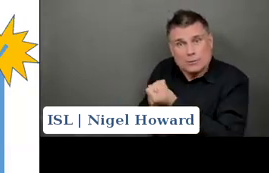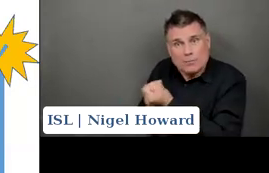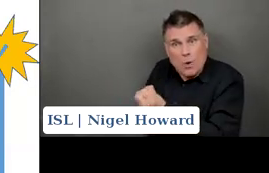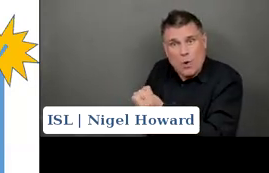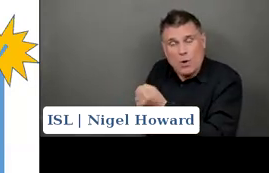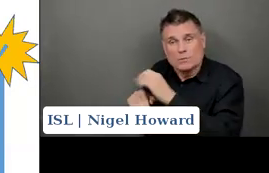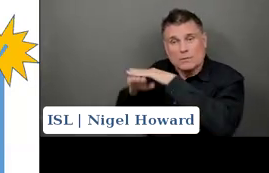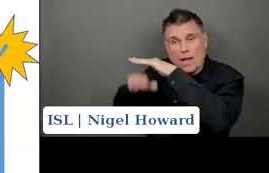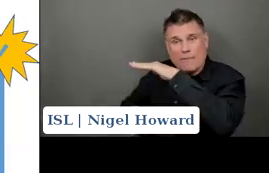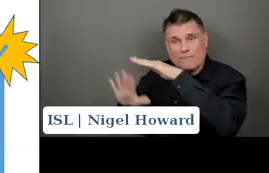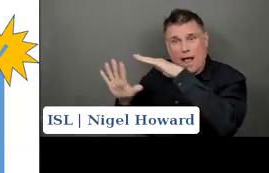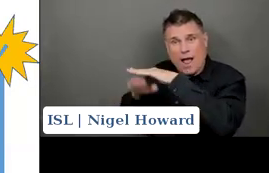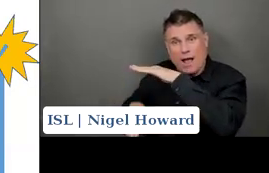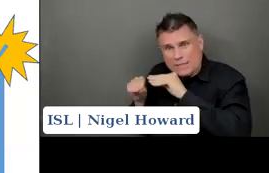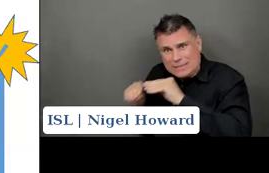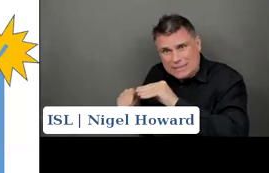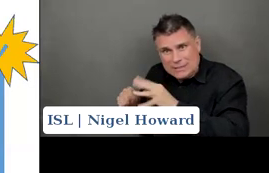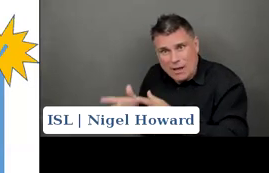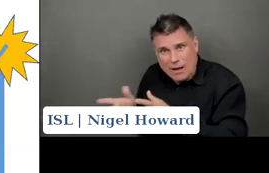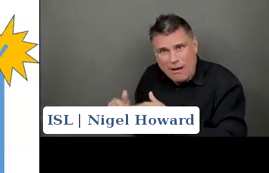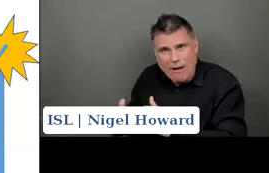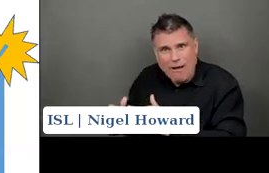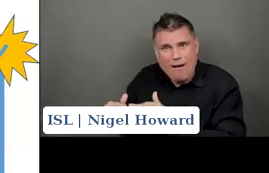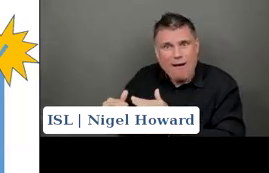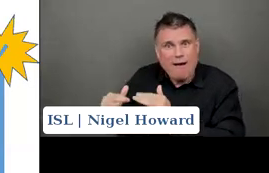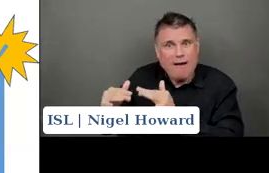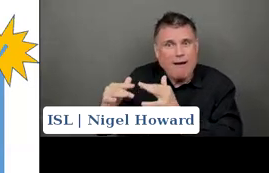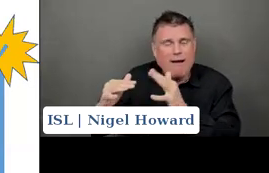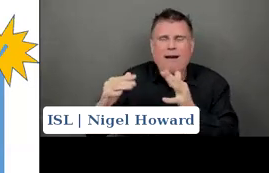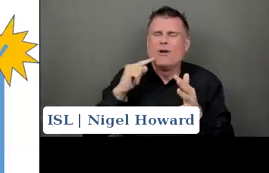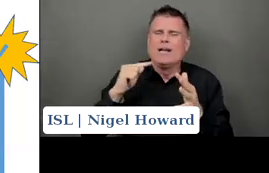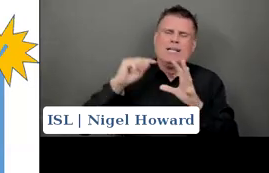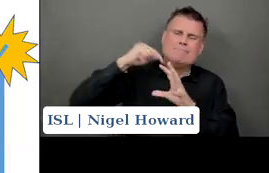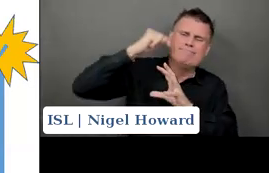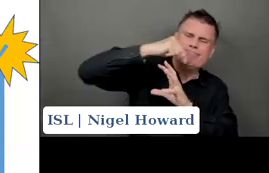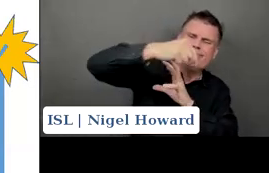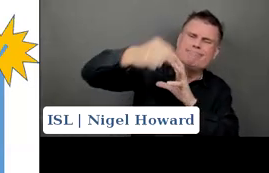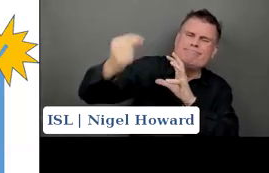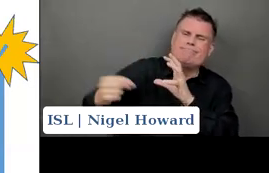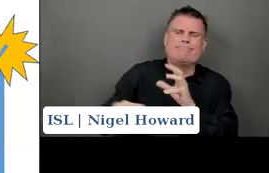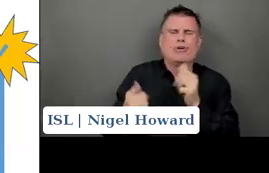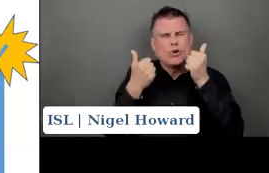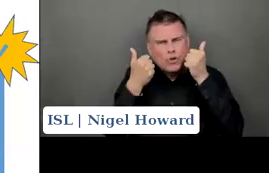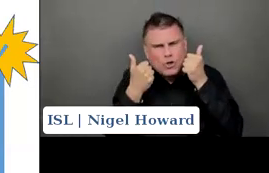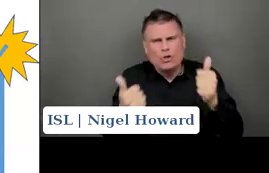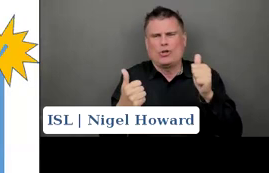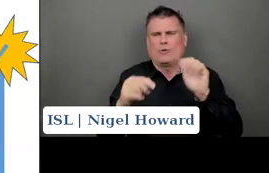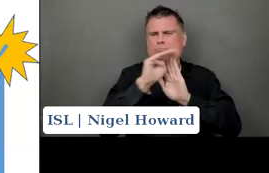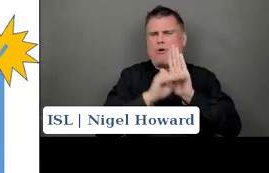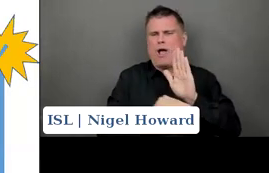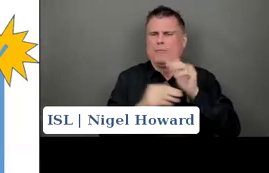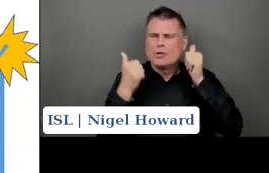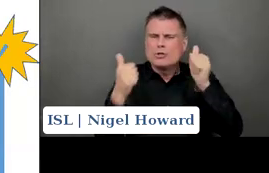countries such as Thailand, Fiji, Namibia, Tonga, Georgia, Kiribati as well. So those are some of the examples of how, from the